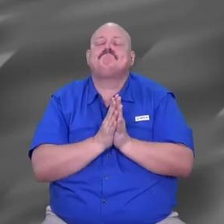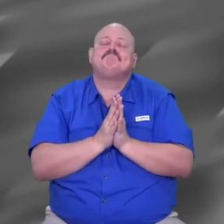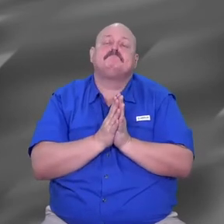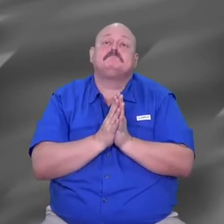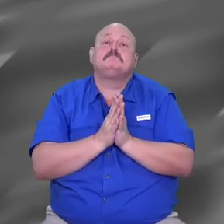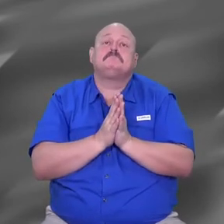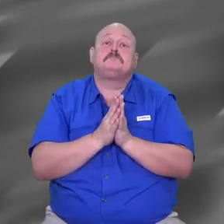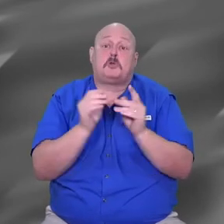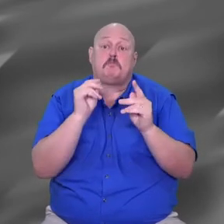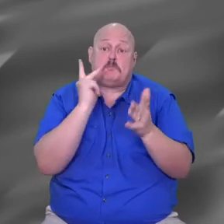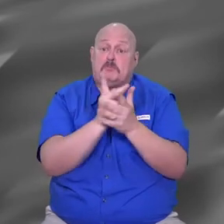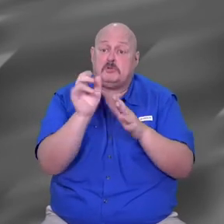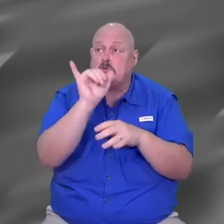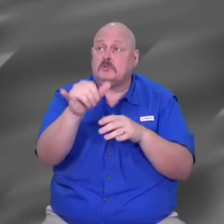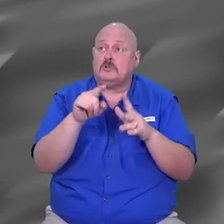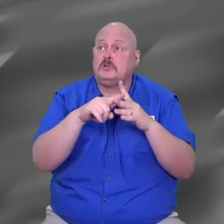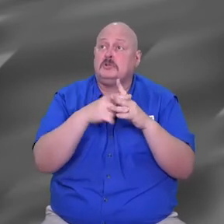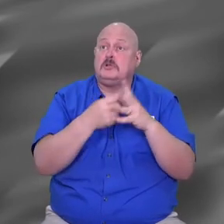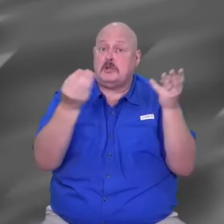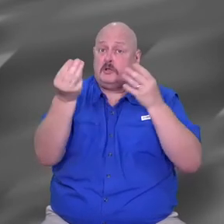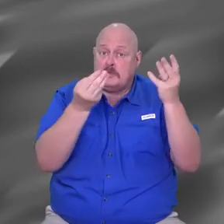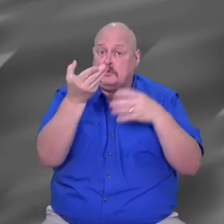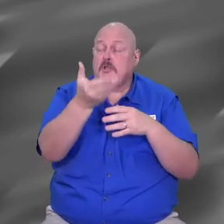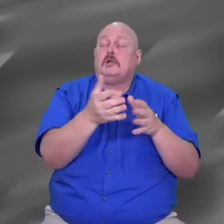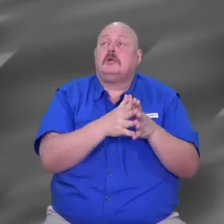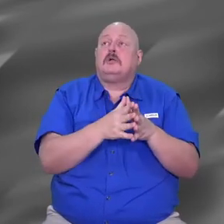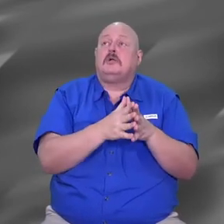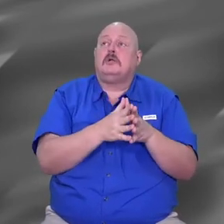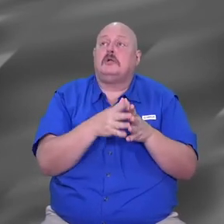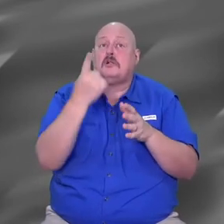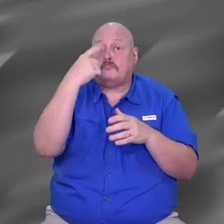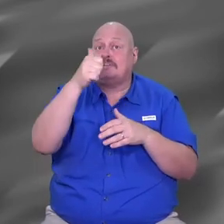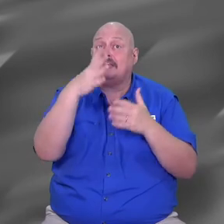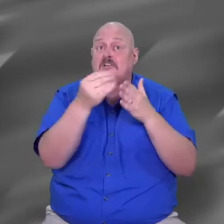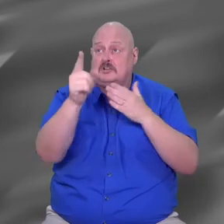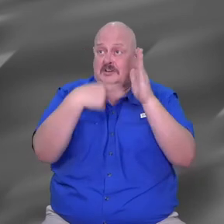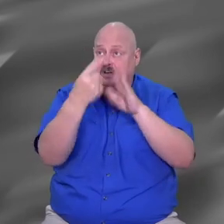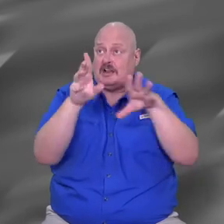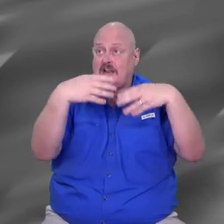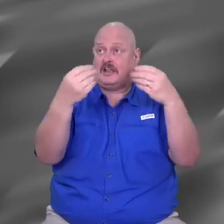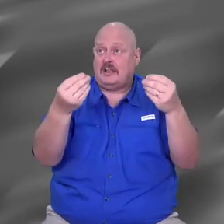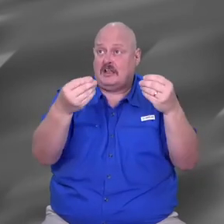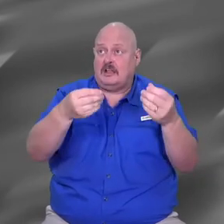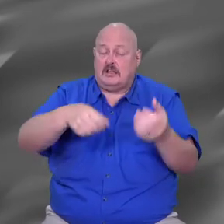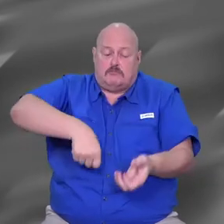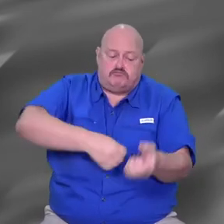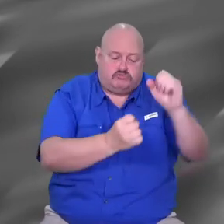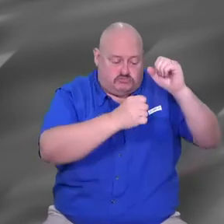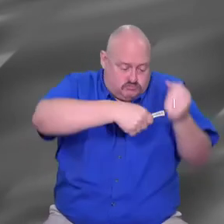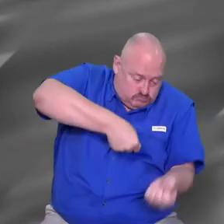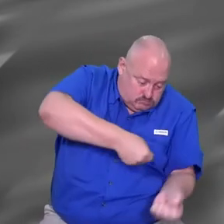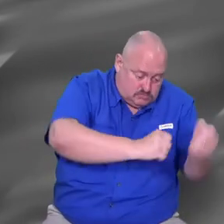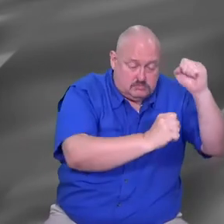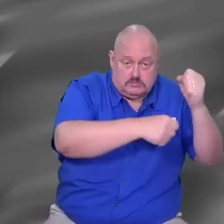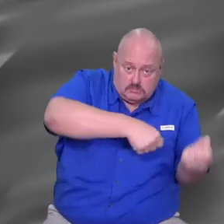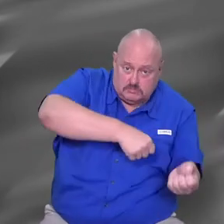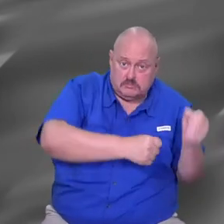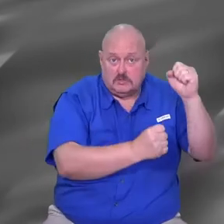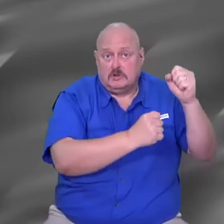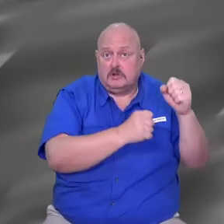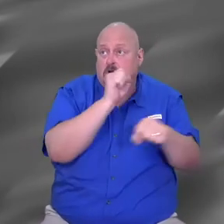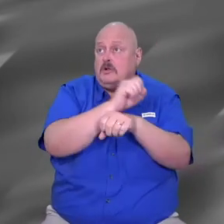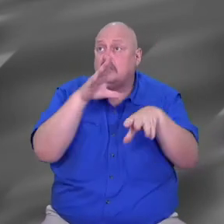got permission to do so, and he started a ministry there where for $10 an hour, they would give you a shovel to start digging. In other